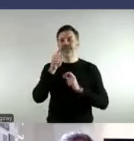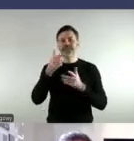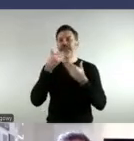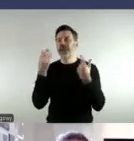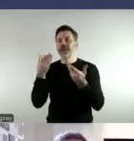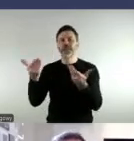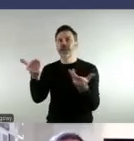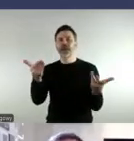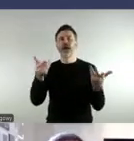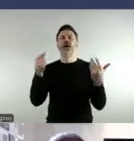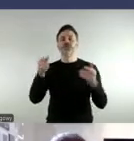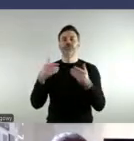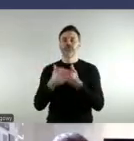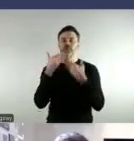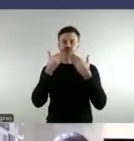So very often